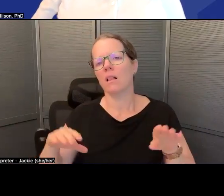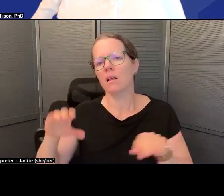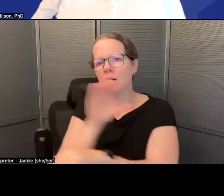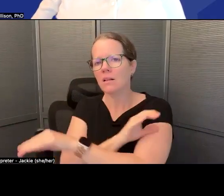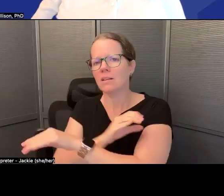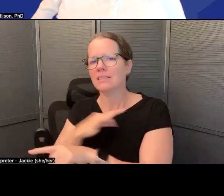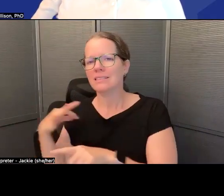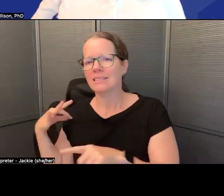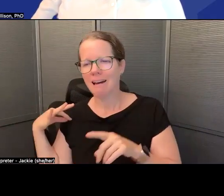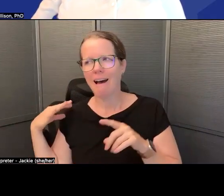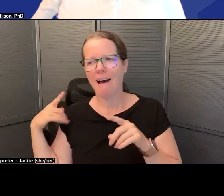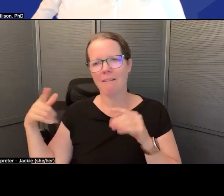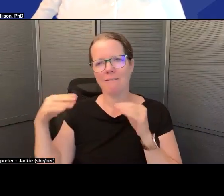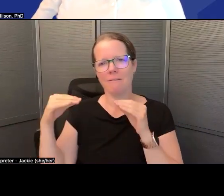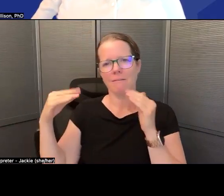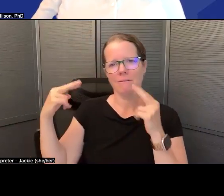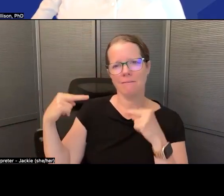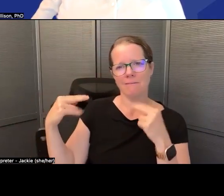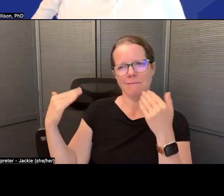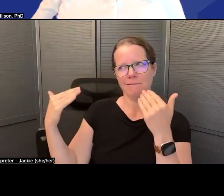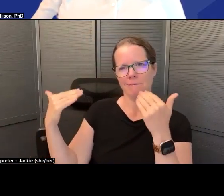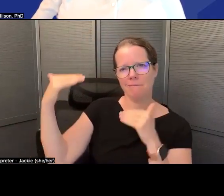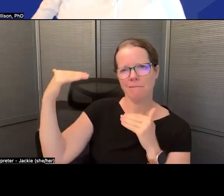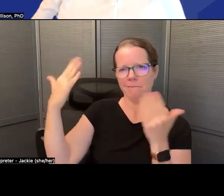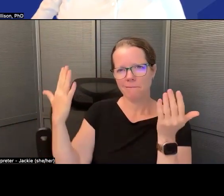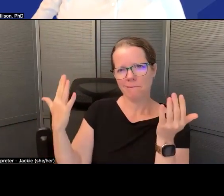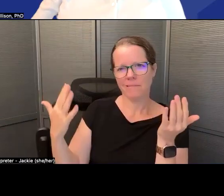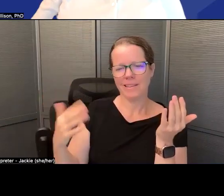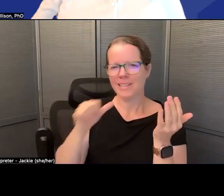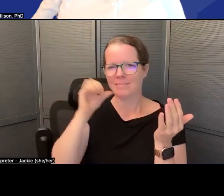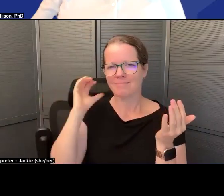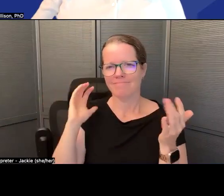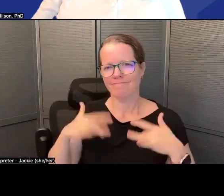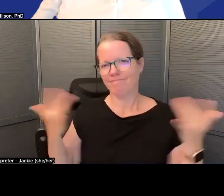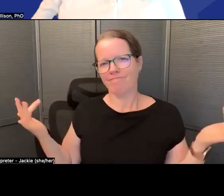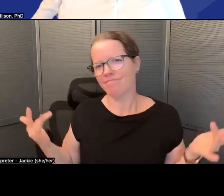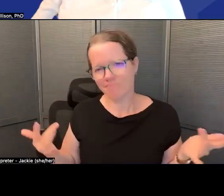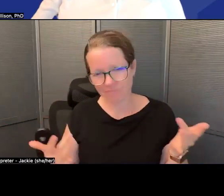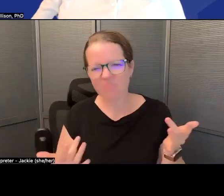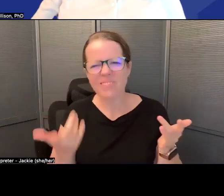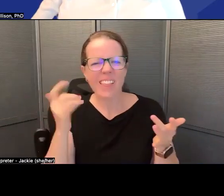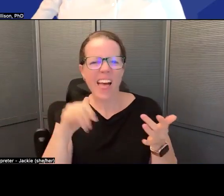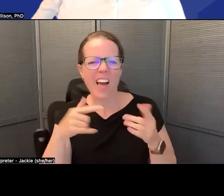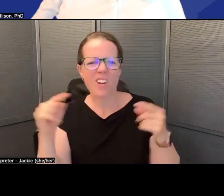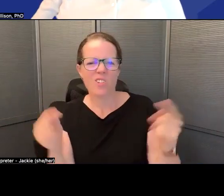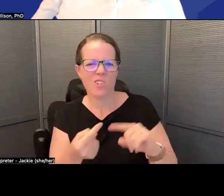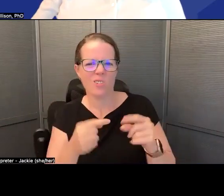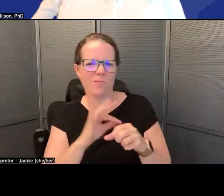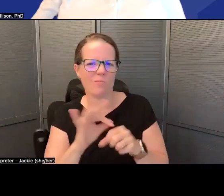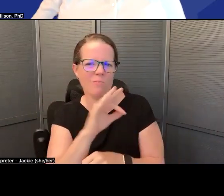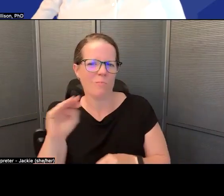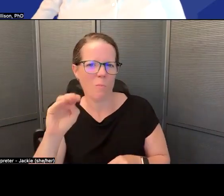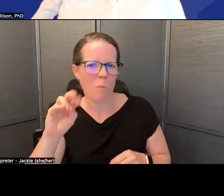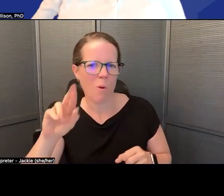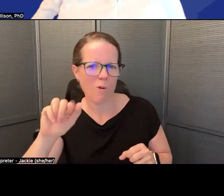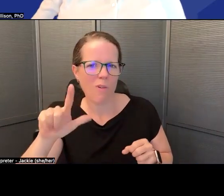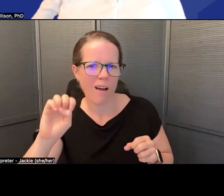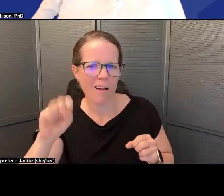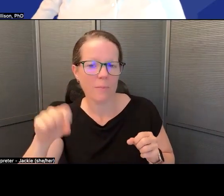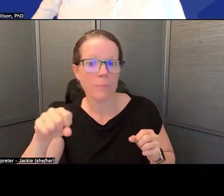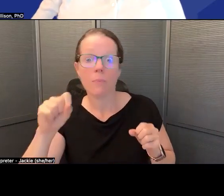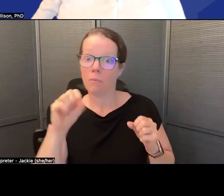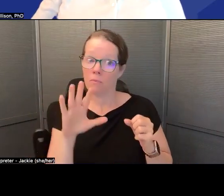morale. So we did hear that voice as well, but the majority of people spoke well about their new involvement in treatment